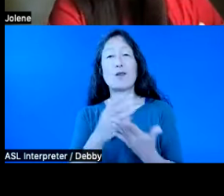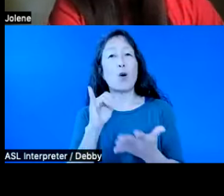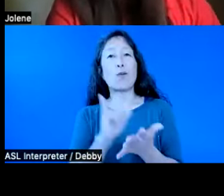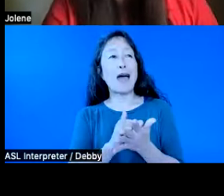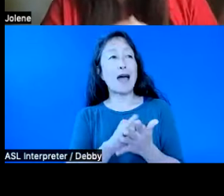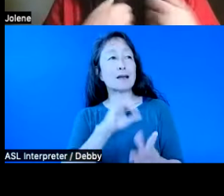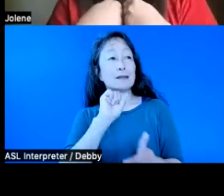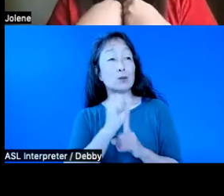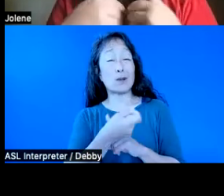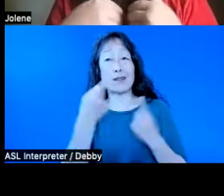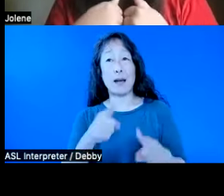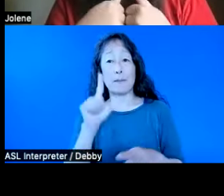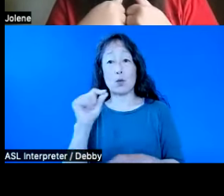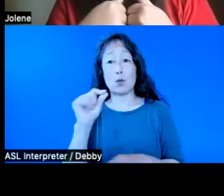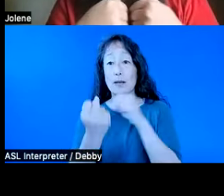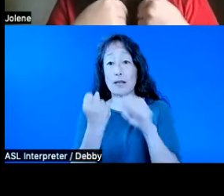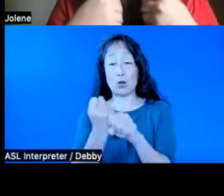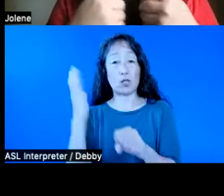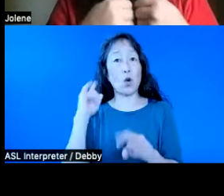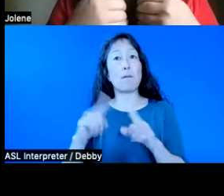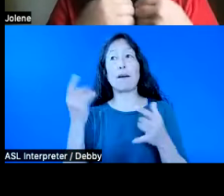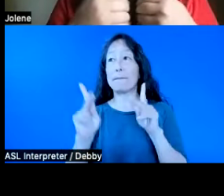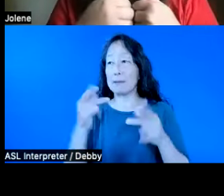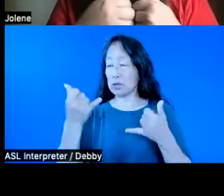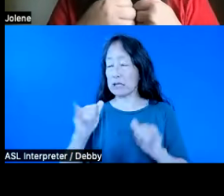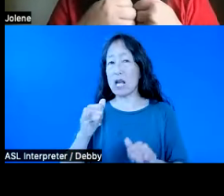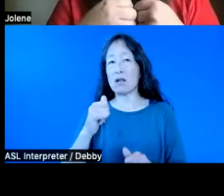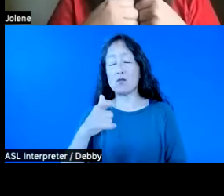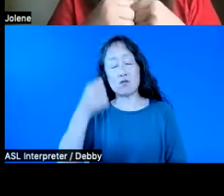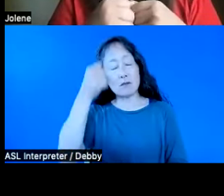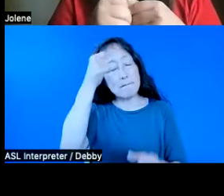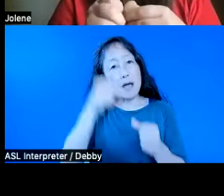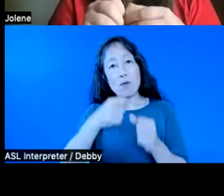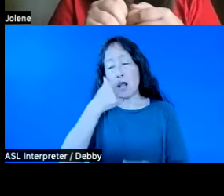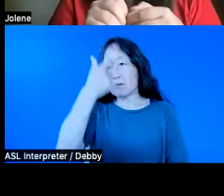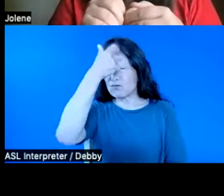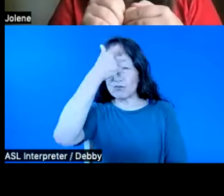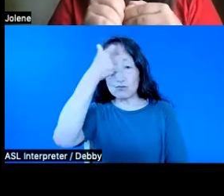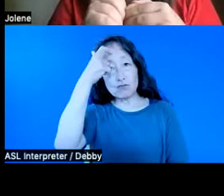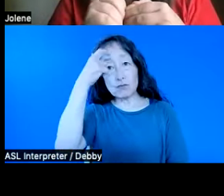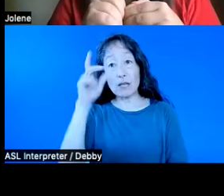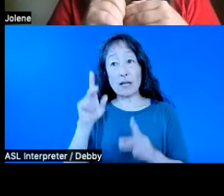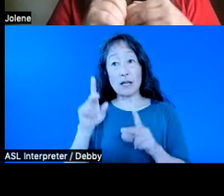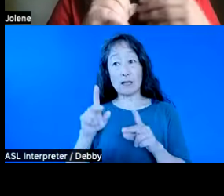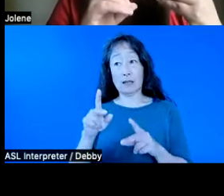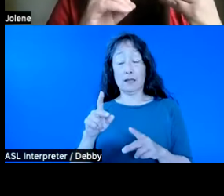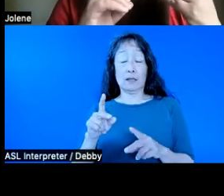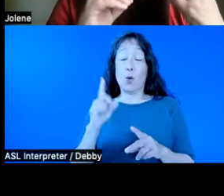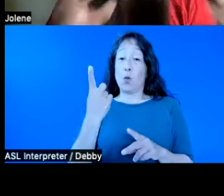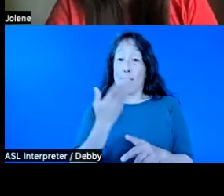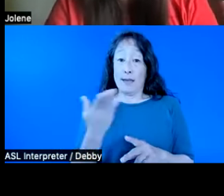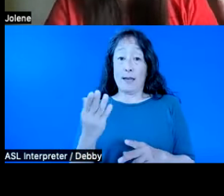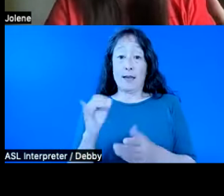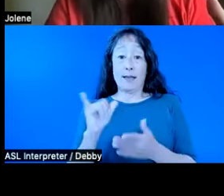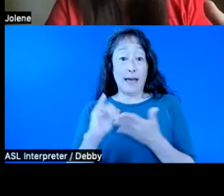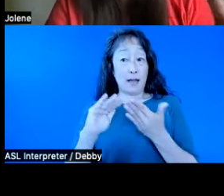years ago, it was still palpable because people were still in that community. And so I think one of the things that